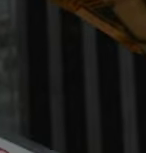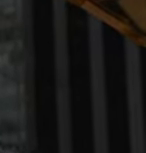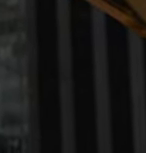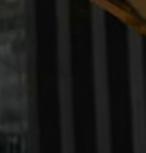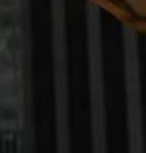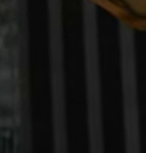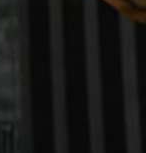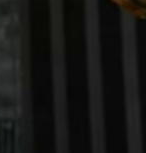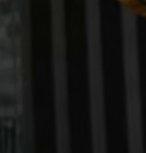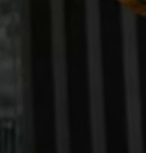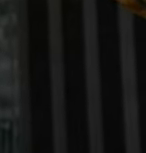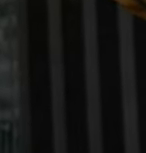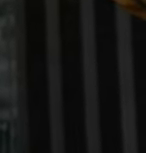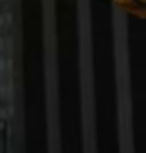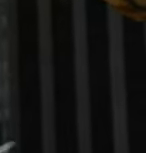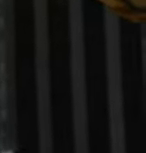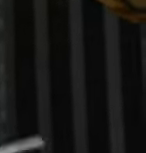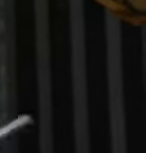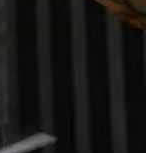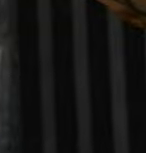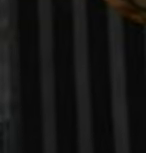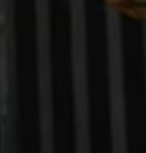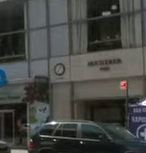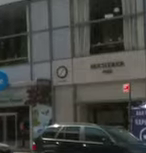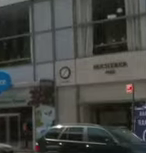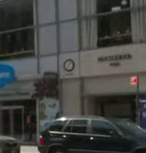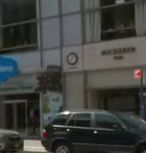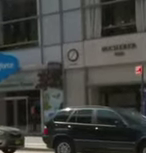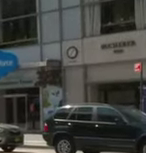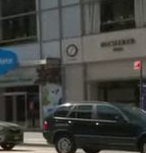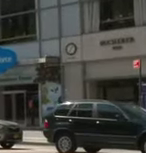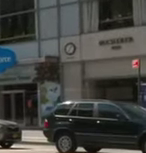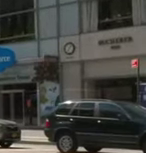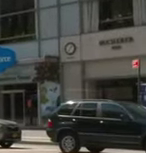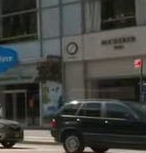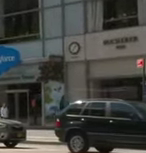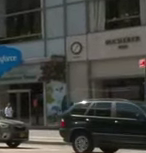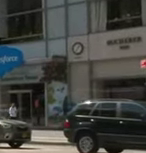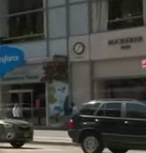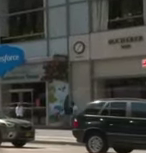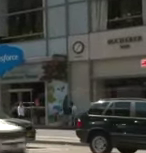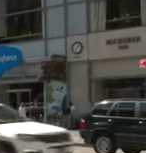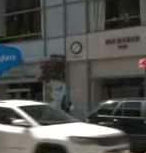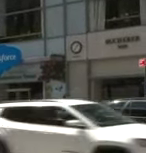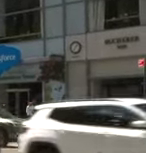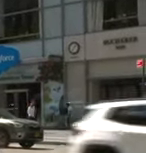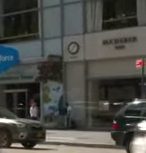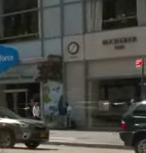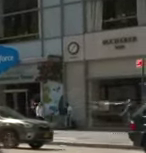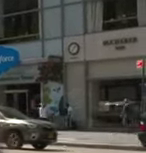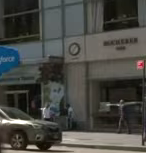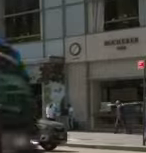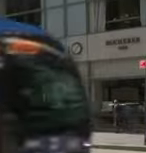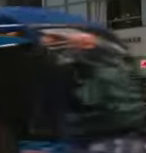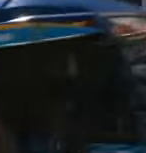And then licensed gun carriers and others may not enter with a gun unless otherwise specifically